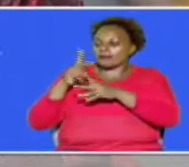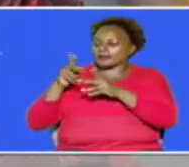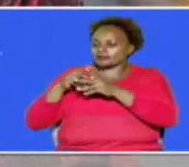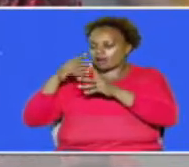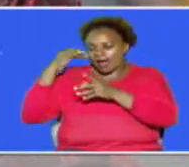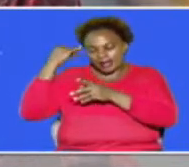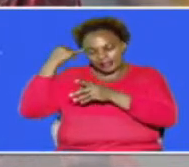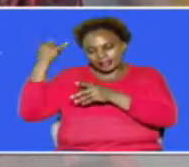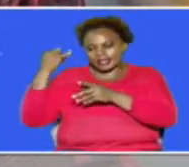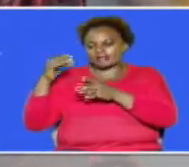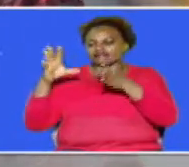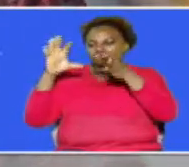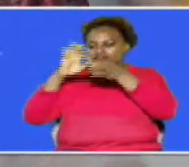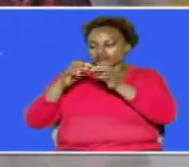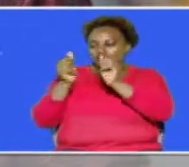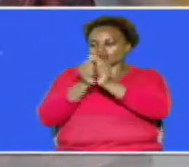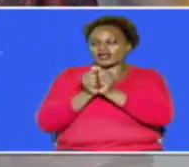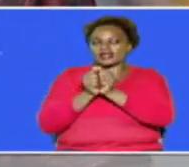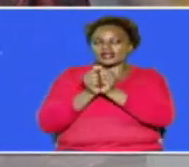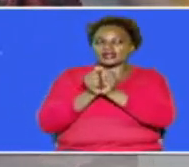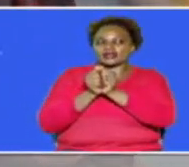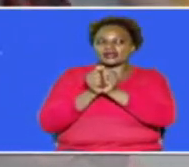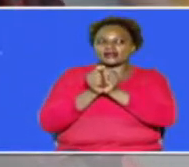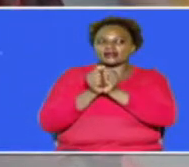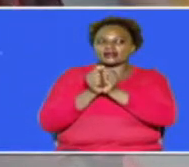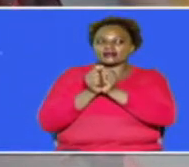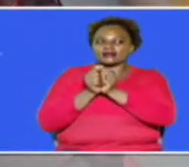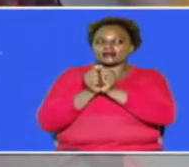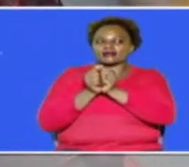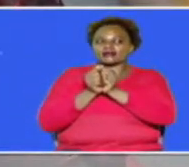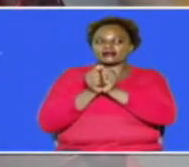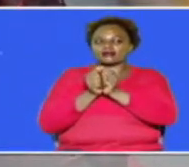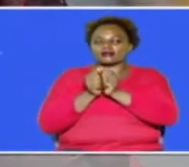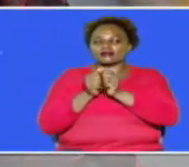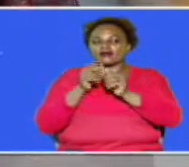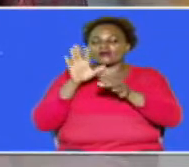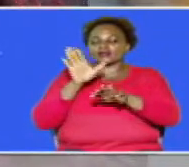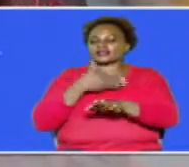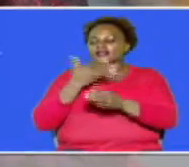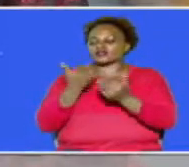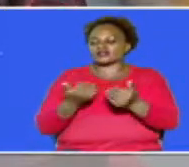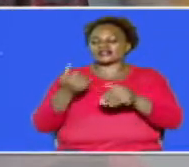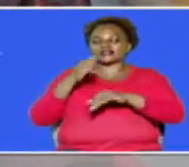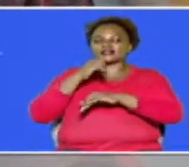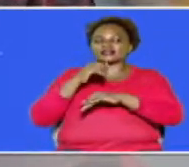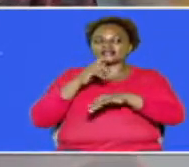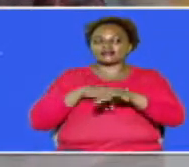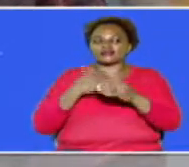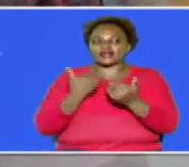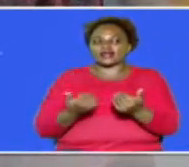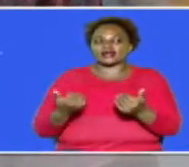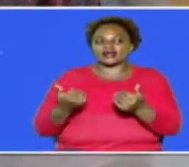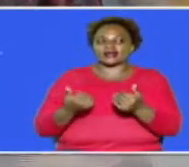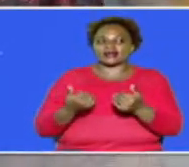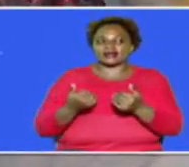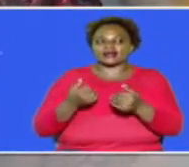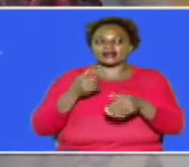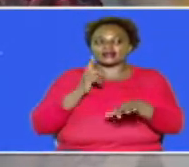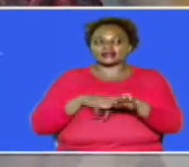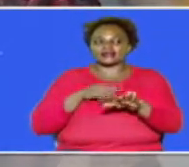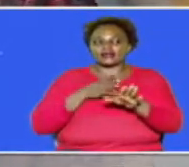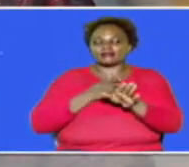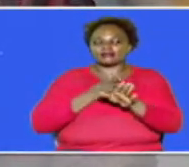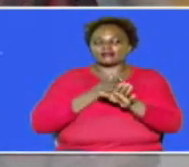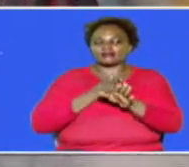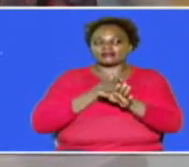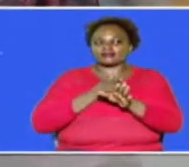ideologies are in sync. You know, when I was a kid, I taught Sunday school. And I remember there's a song we used to listen to. Somebody used to say, Nilipotea